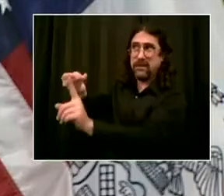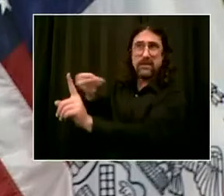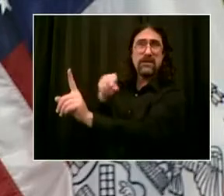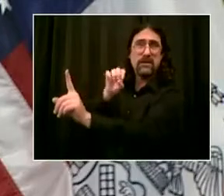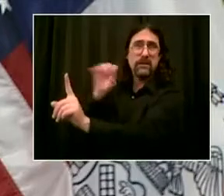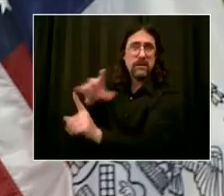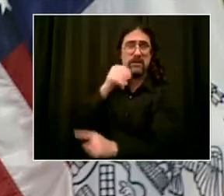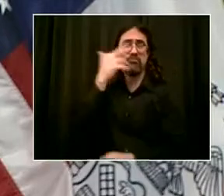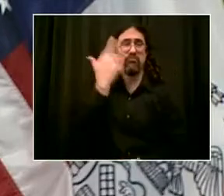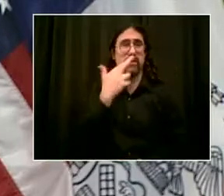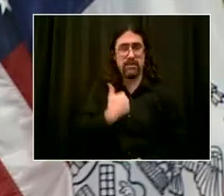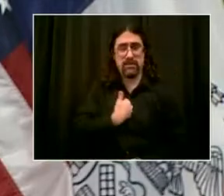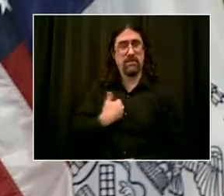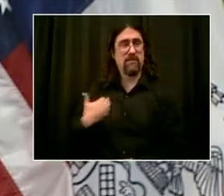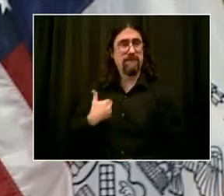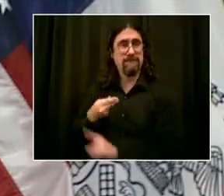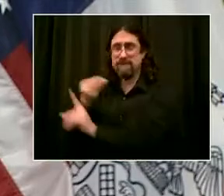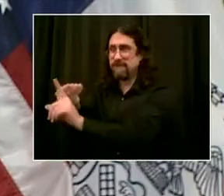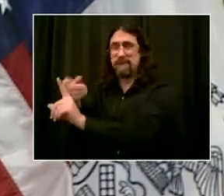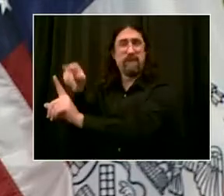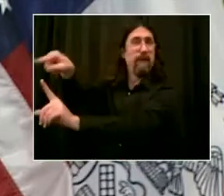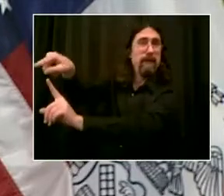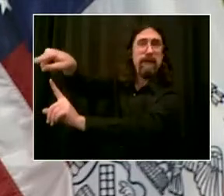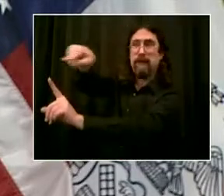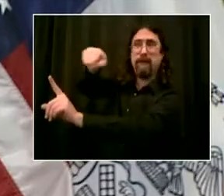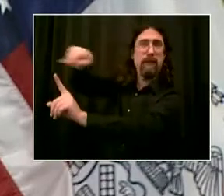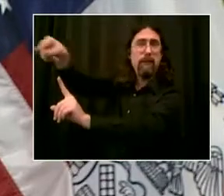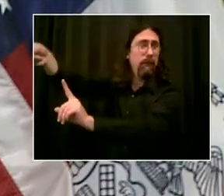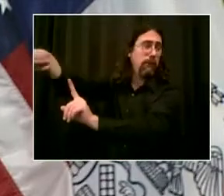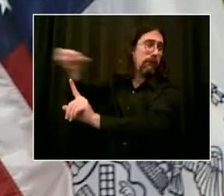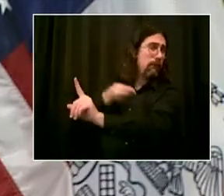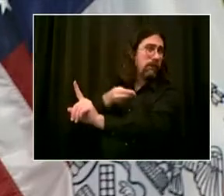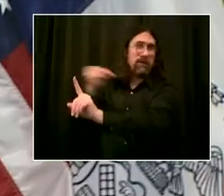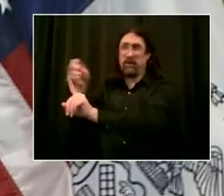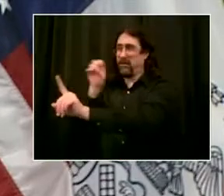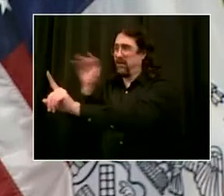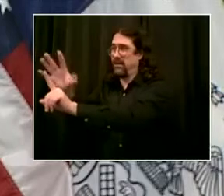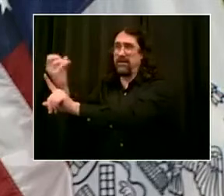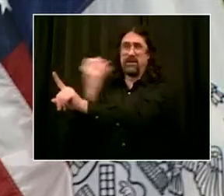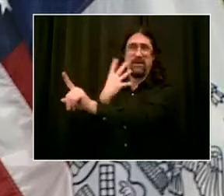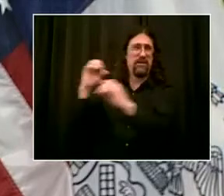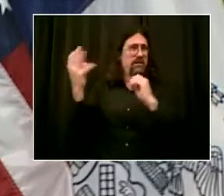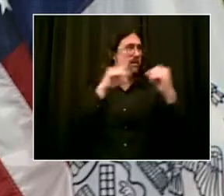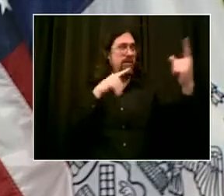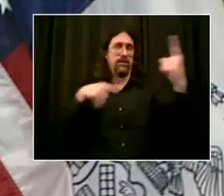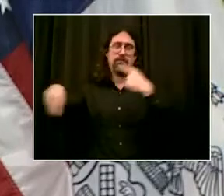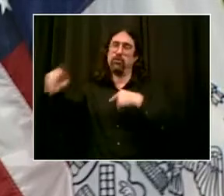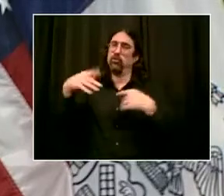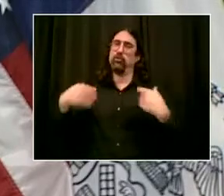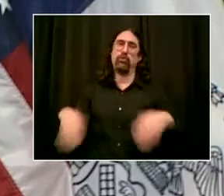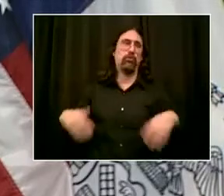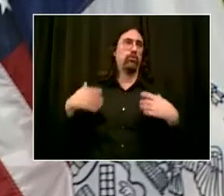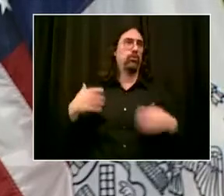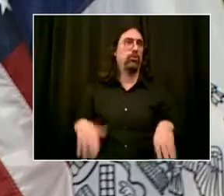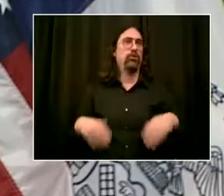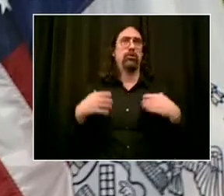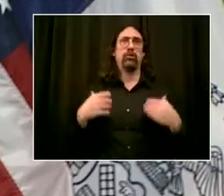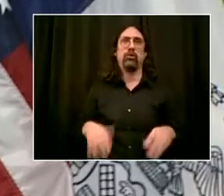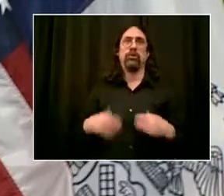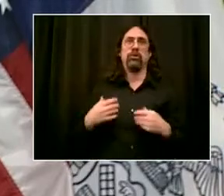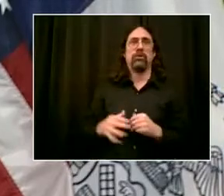I keep urging people to please don't travel please change your plans if you've made them and if you do travel take every